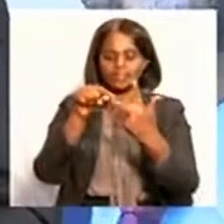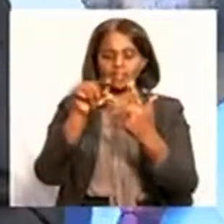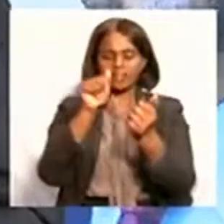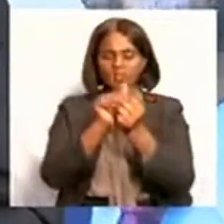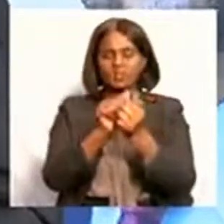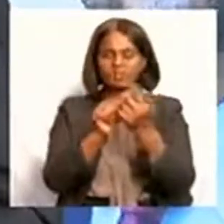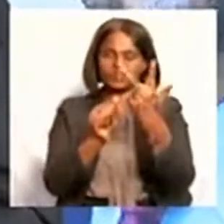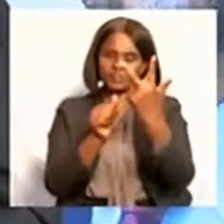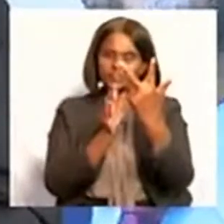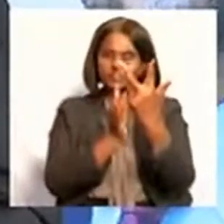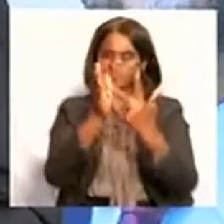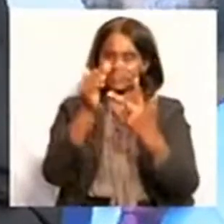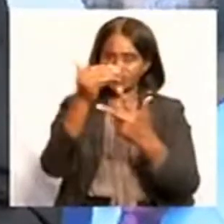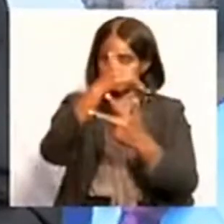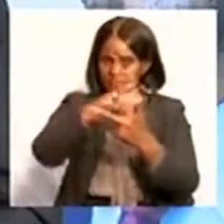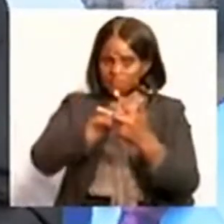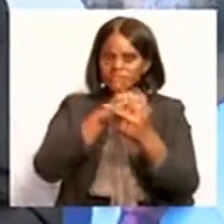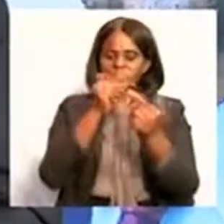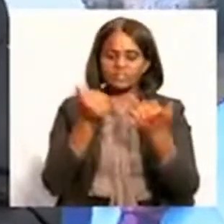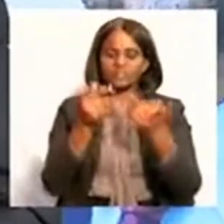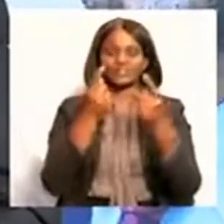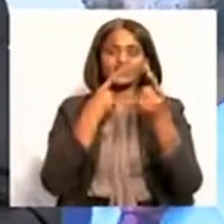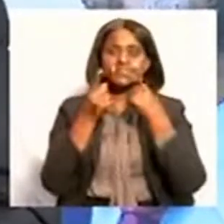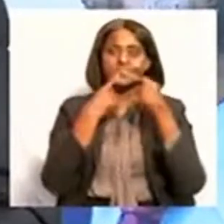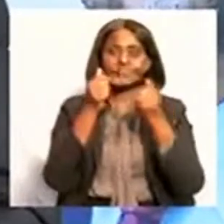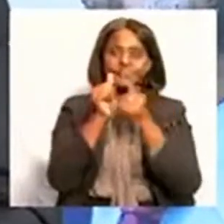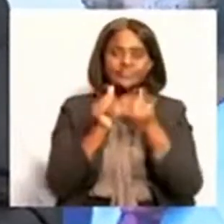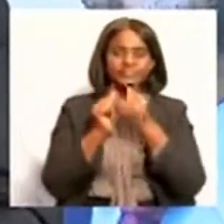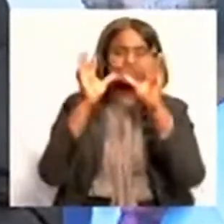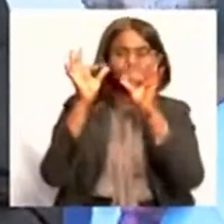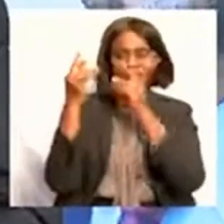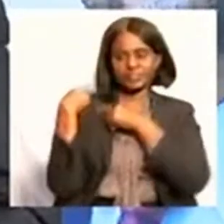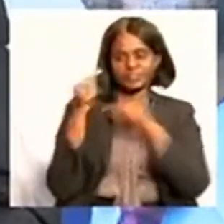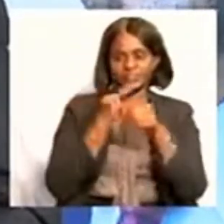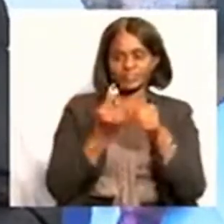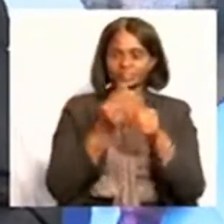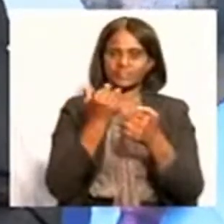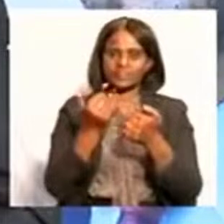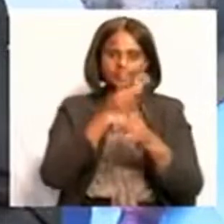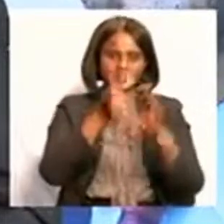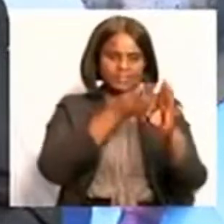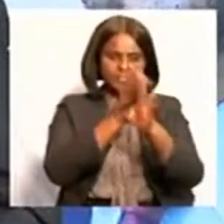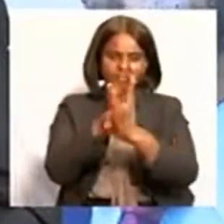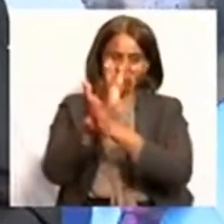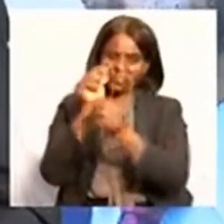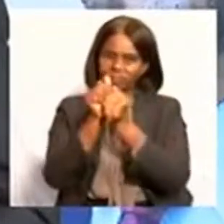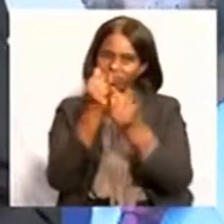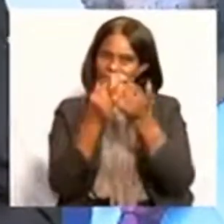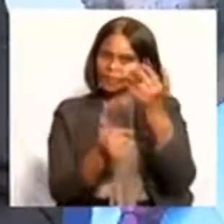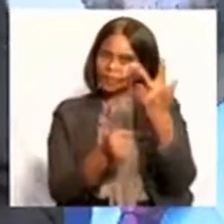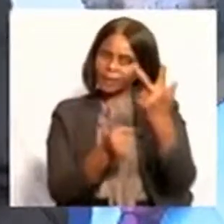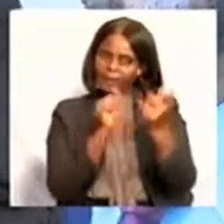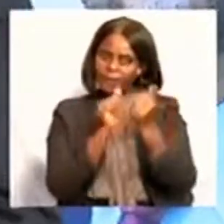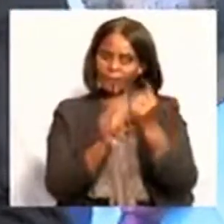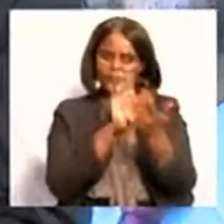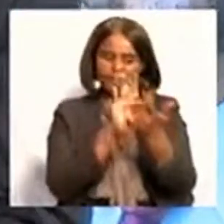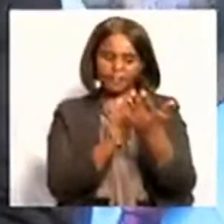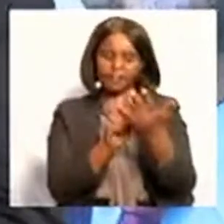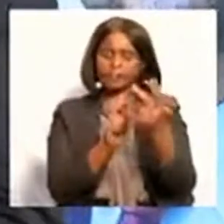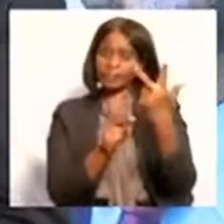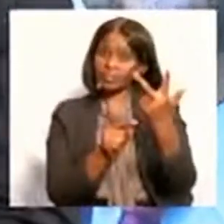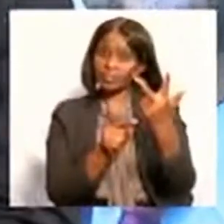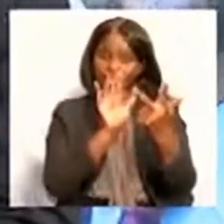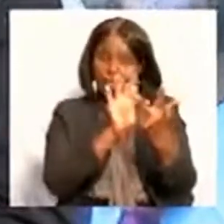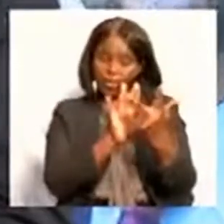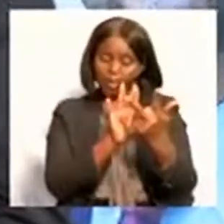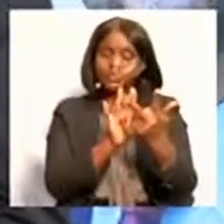corners. So when we talk about accountability triangle, we are now relating to those 3 corners that are there. So the 3 players that are